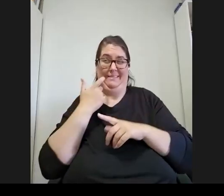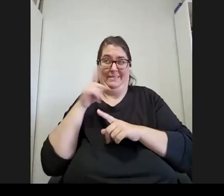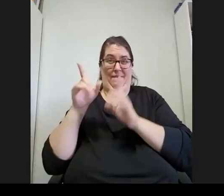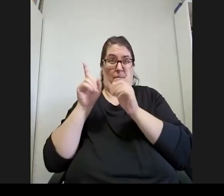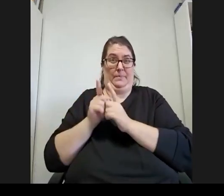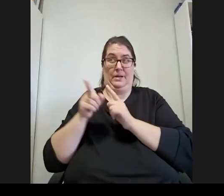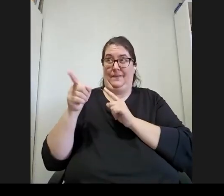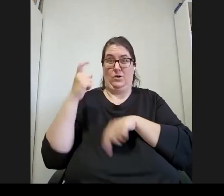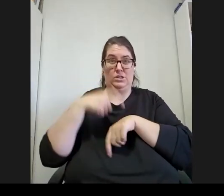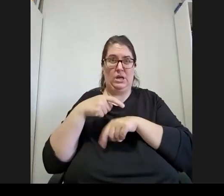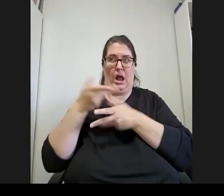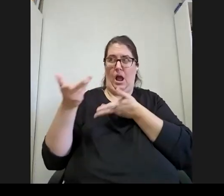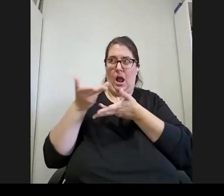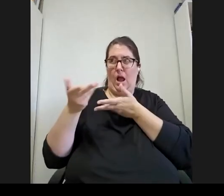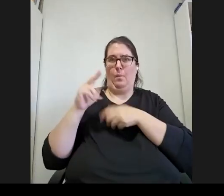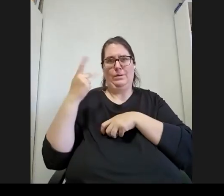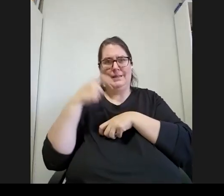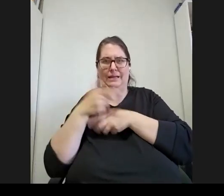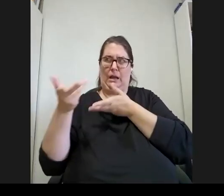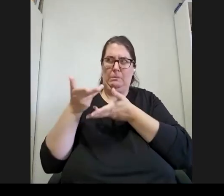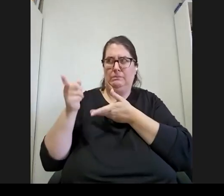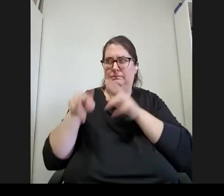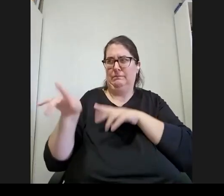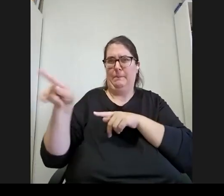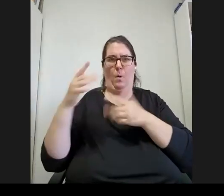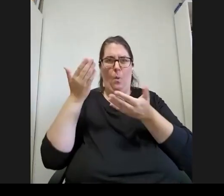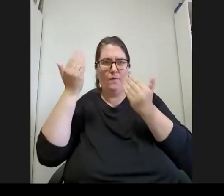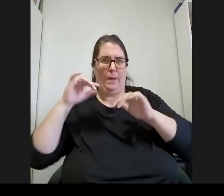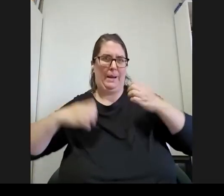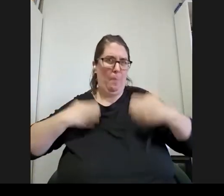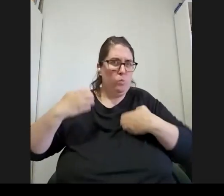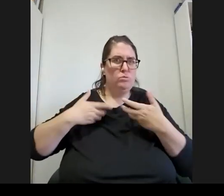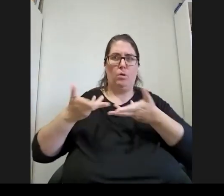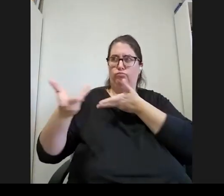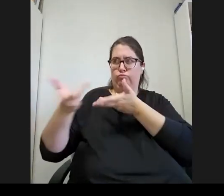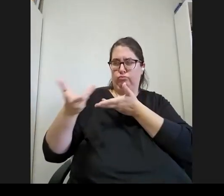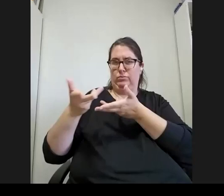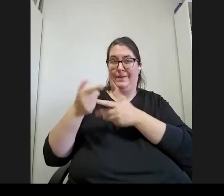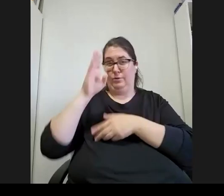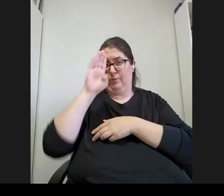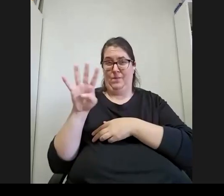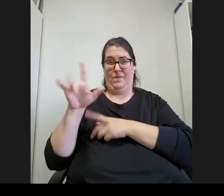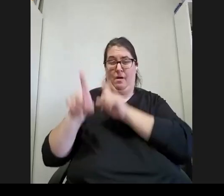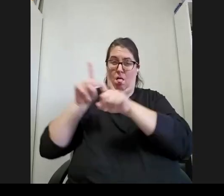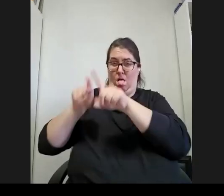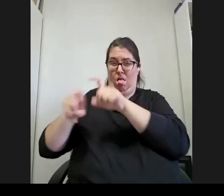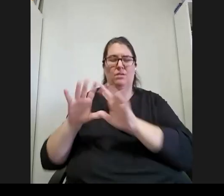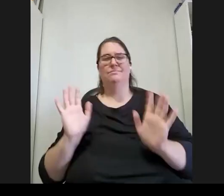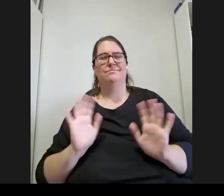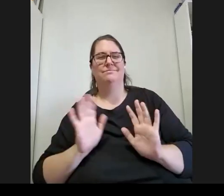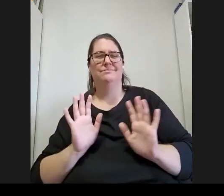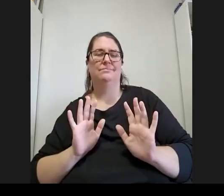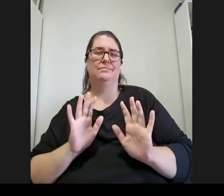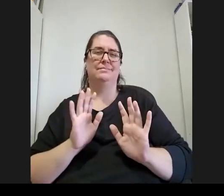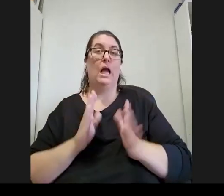for the first or second time, and you want to build that rapport. It might be a lot to go in and do the full tool. Some clients